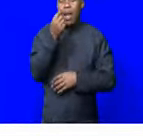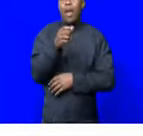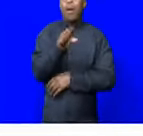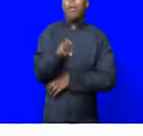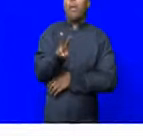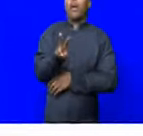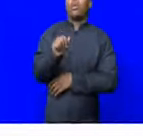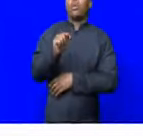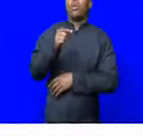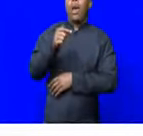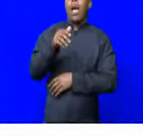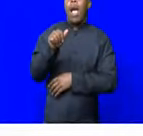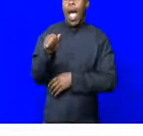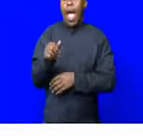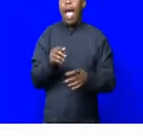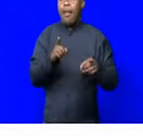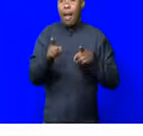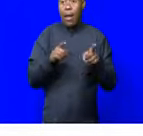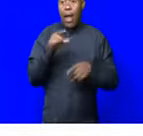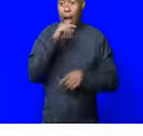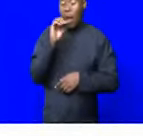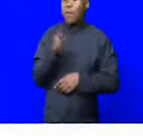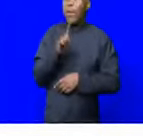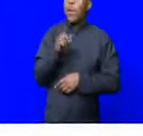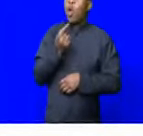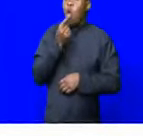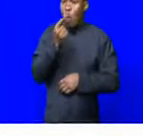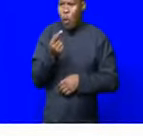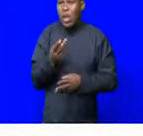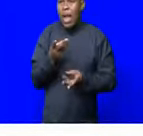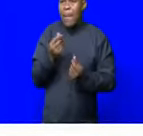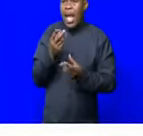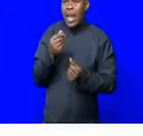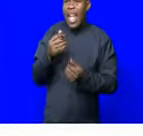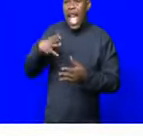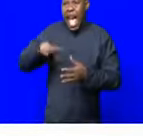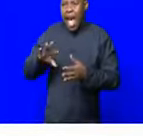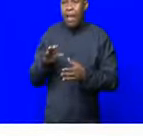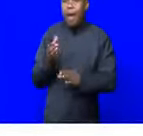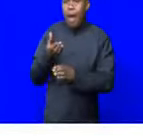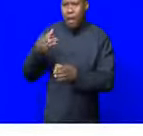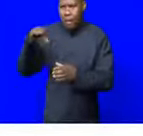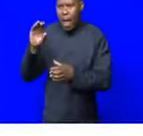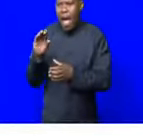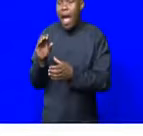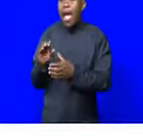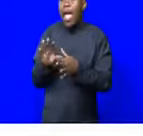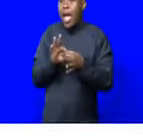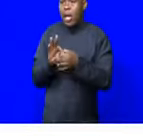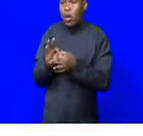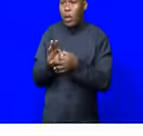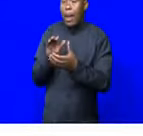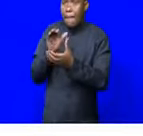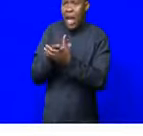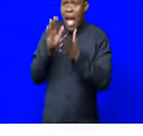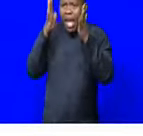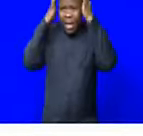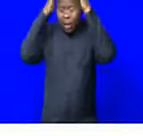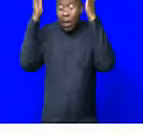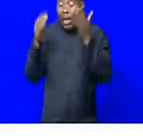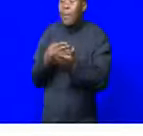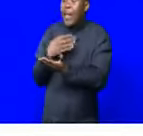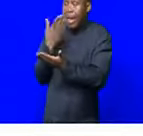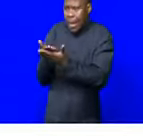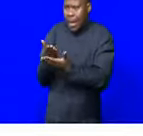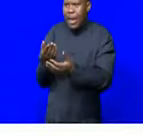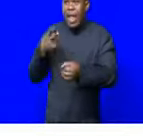says the organization was able to secure funds to assist the beneficiaries. kukhombisa ubuhlungu bethu nekulila